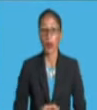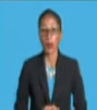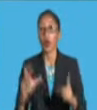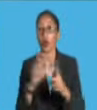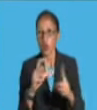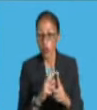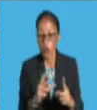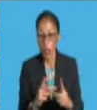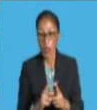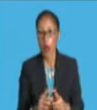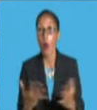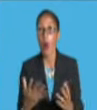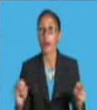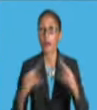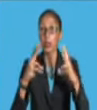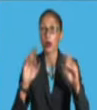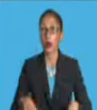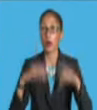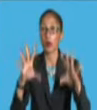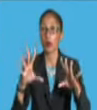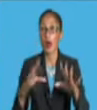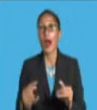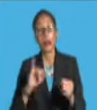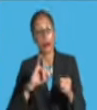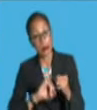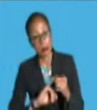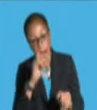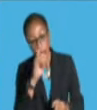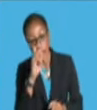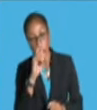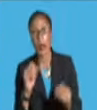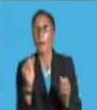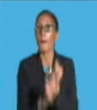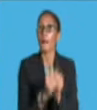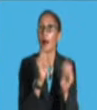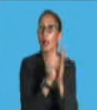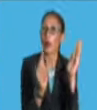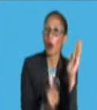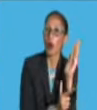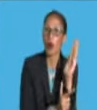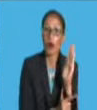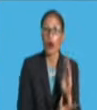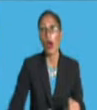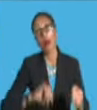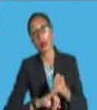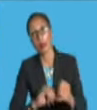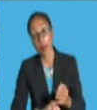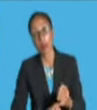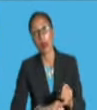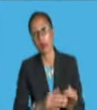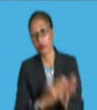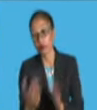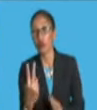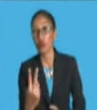daughter, Anjali Sharma of Sydney, Australia, my sister, Monica Mudaliar, brother-in-law, Mr. Sam Mudaliar, their sons, Ritansh Sharma,